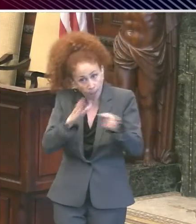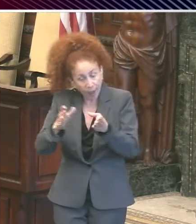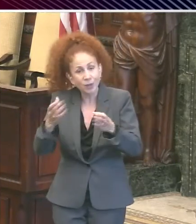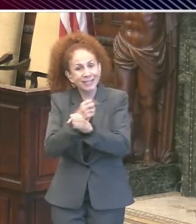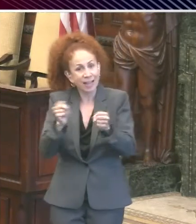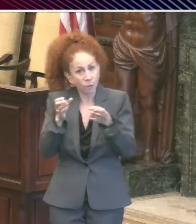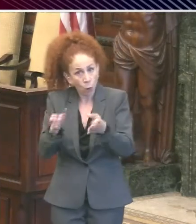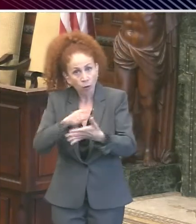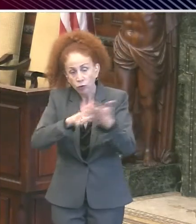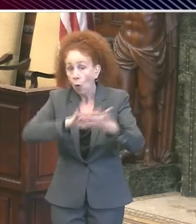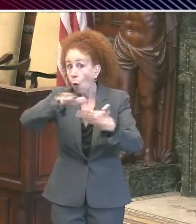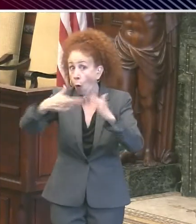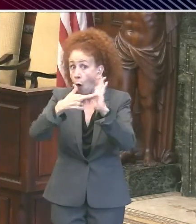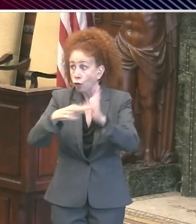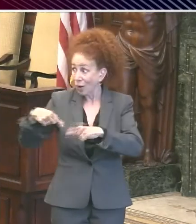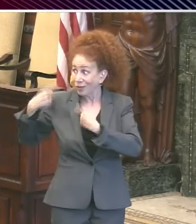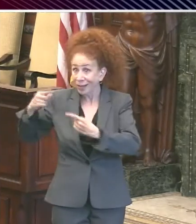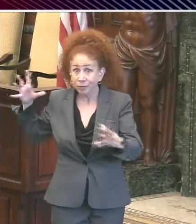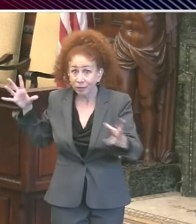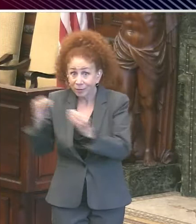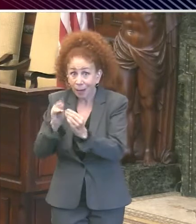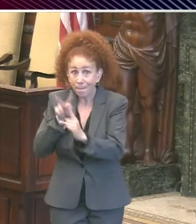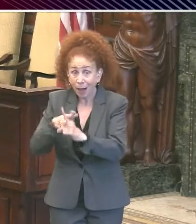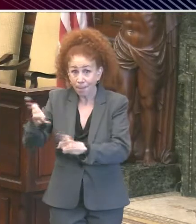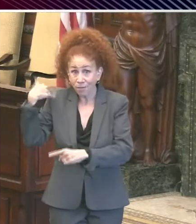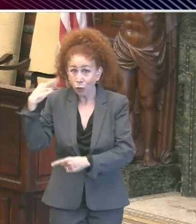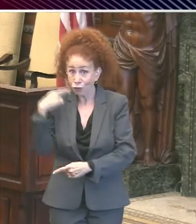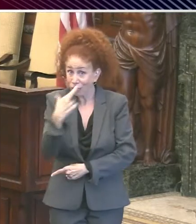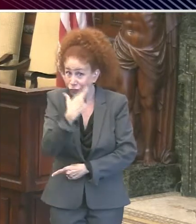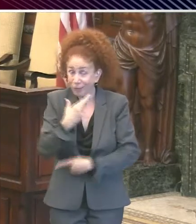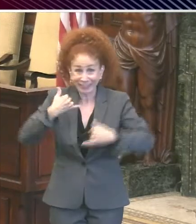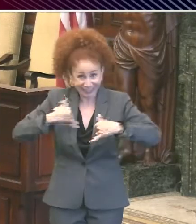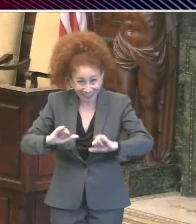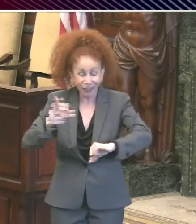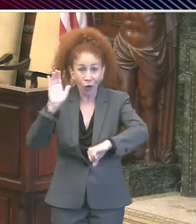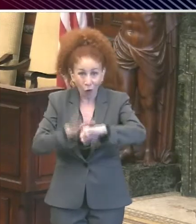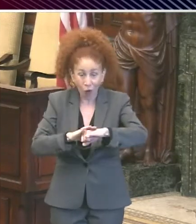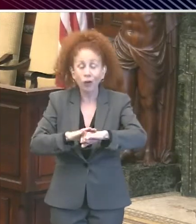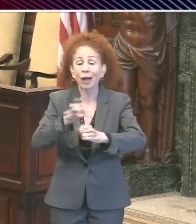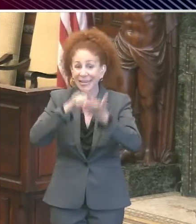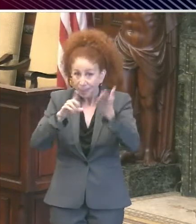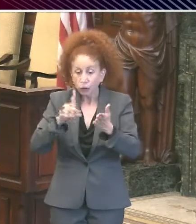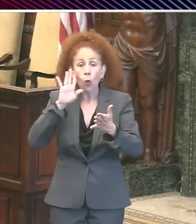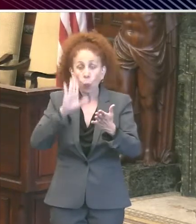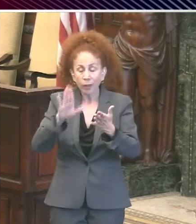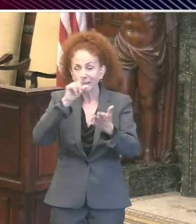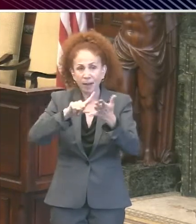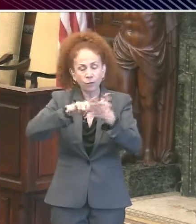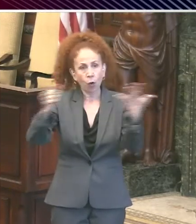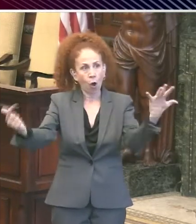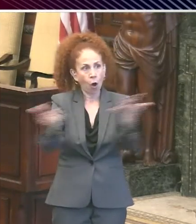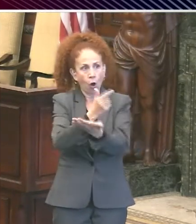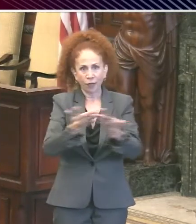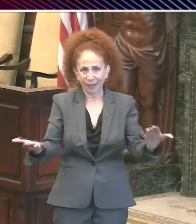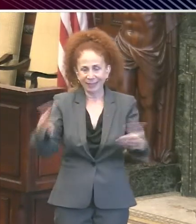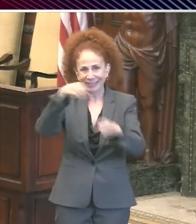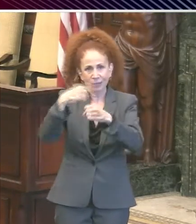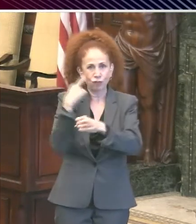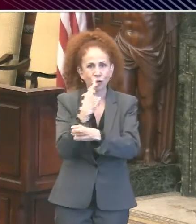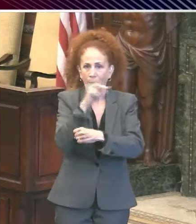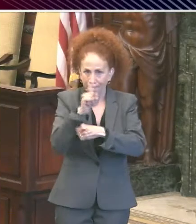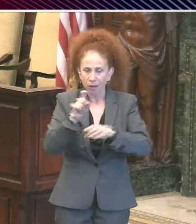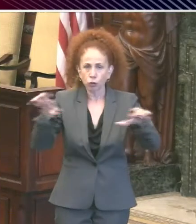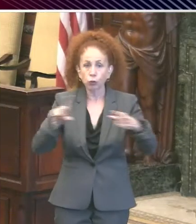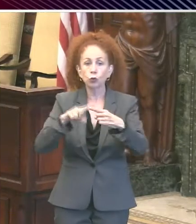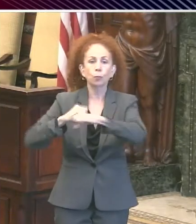So all the regulations that have applied to restaurants in the past apply now, and our inspectors will be looking for all the things that need to be done to